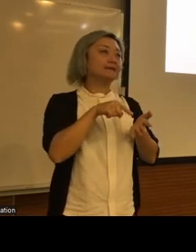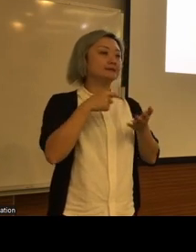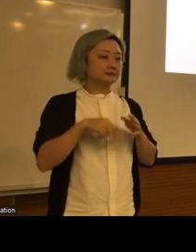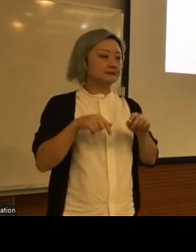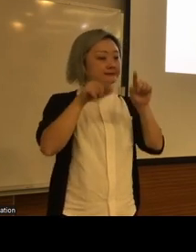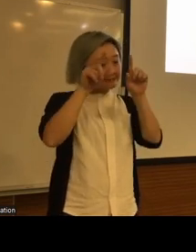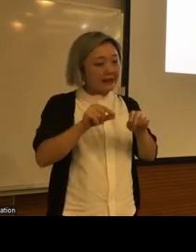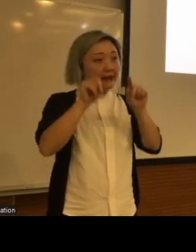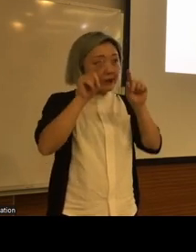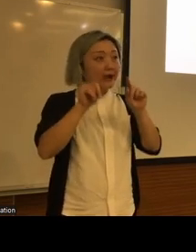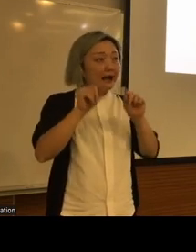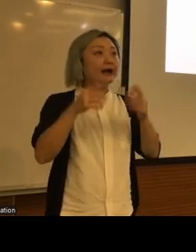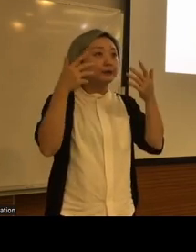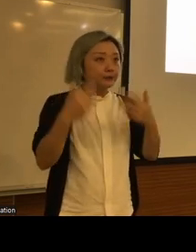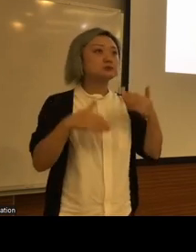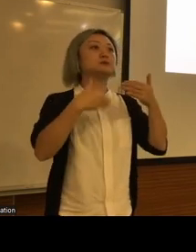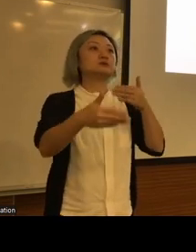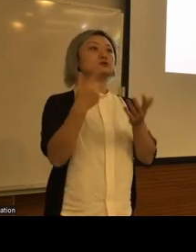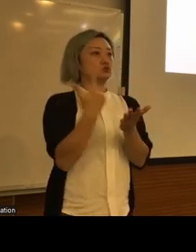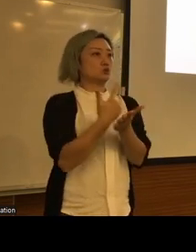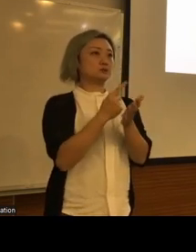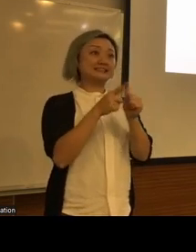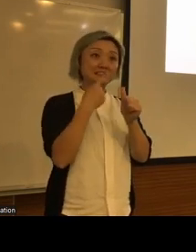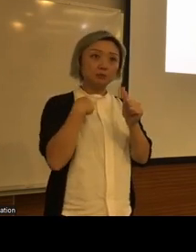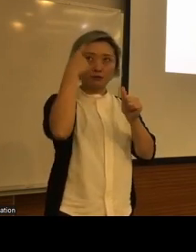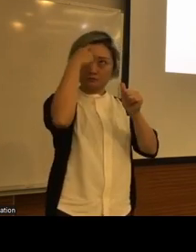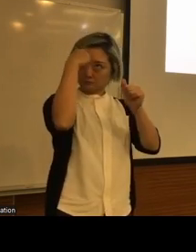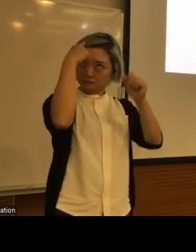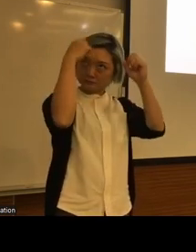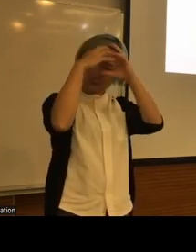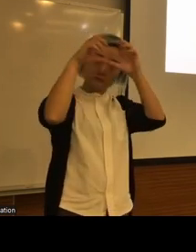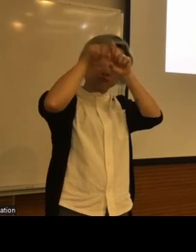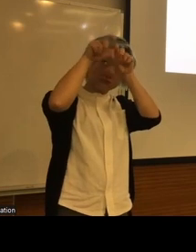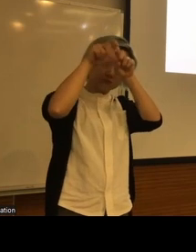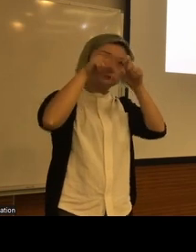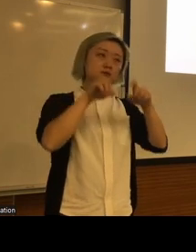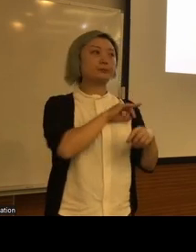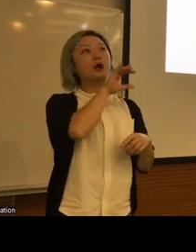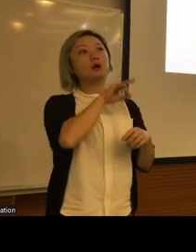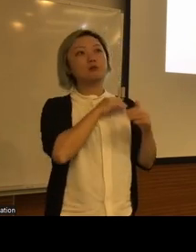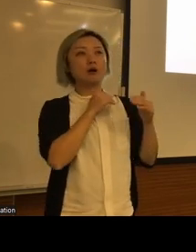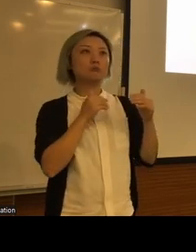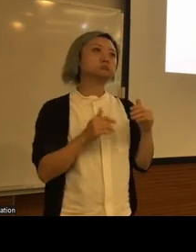is insufficient processing capacity. That's the main cognitive challenge.